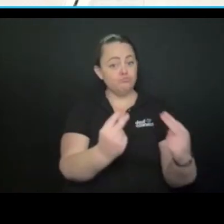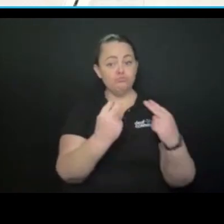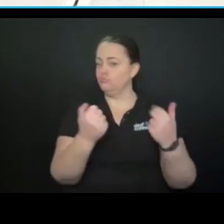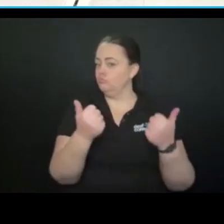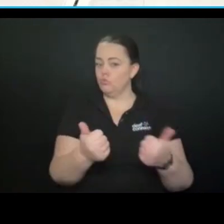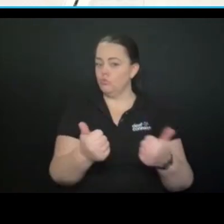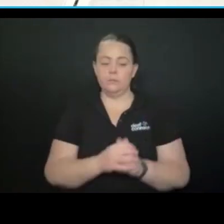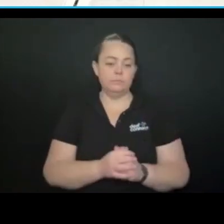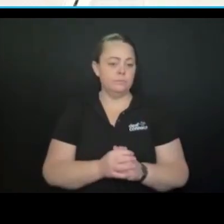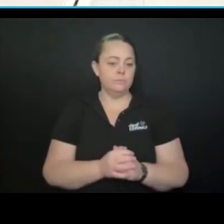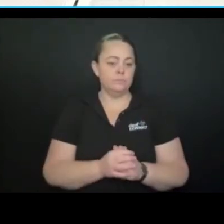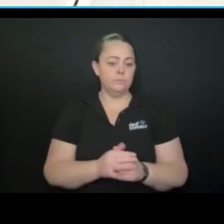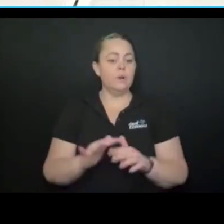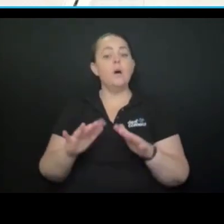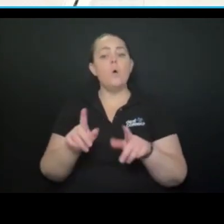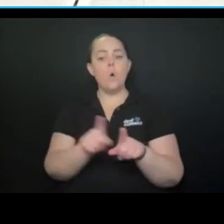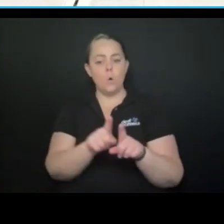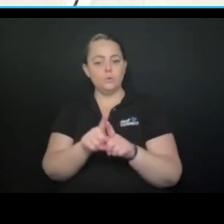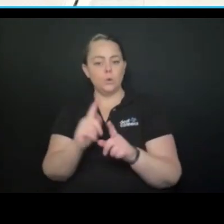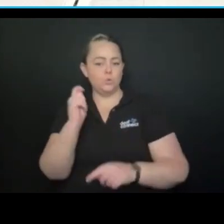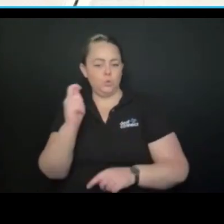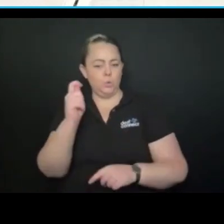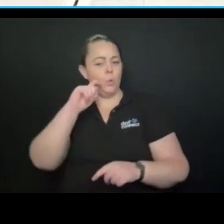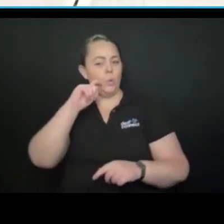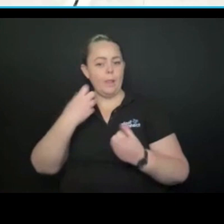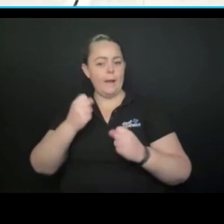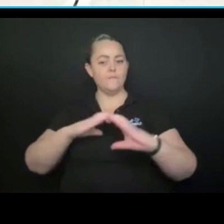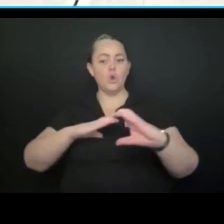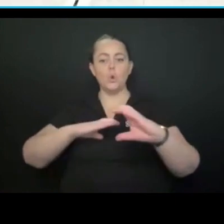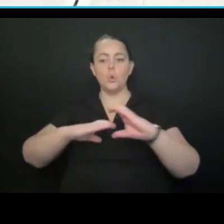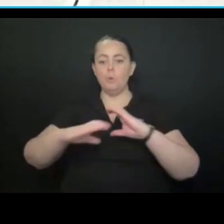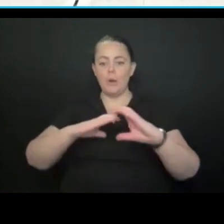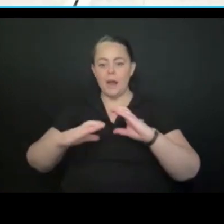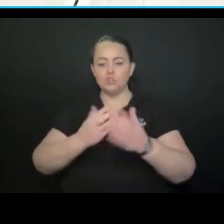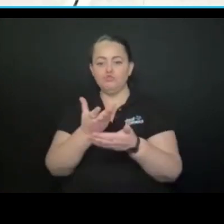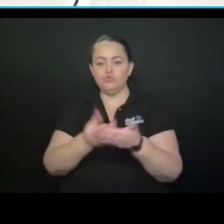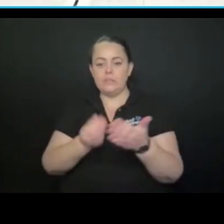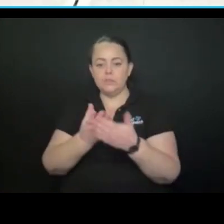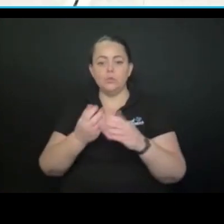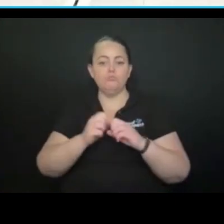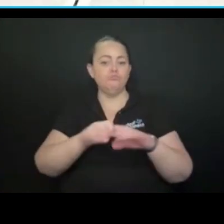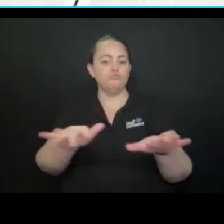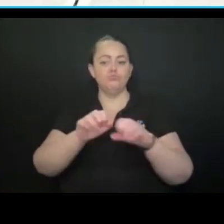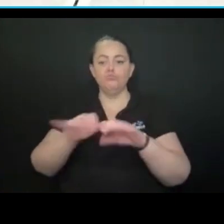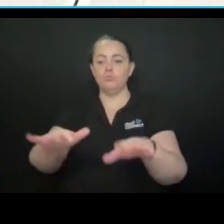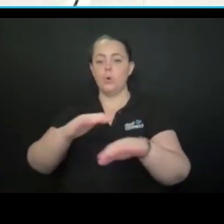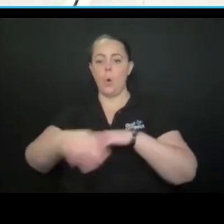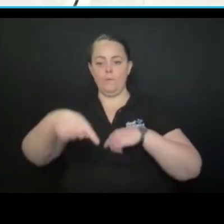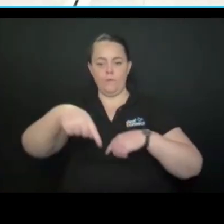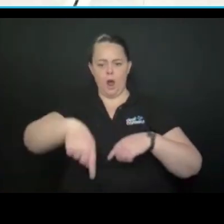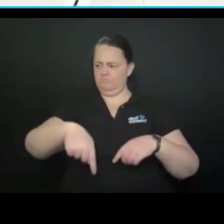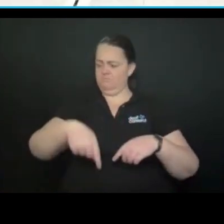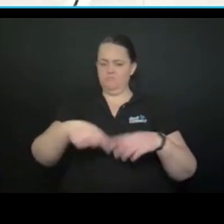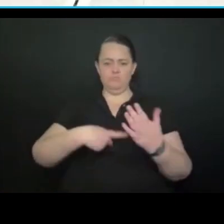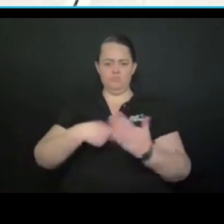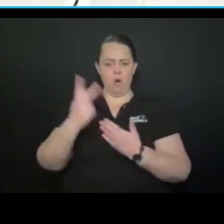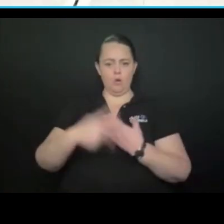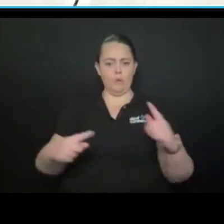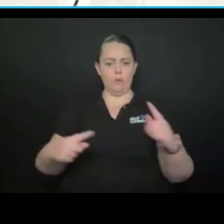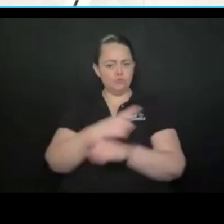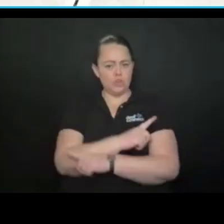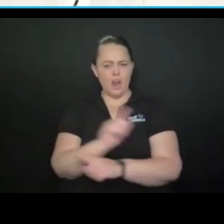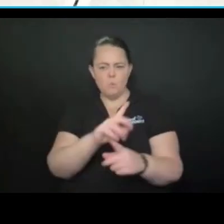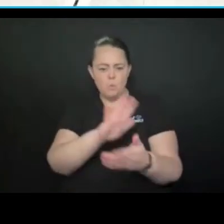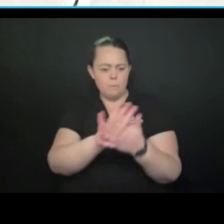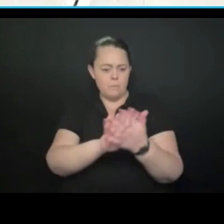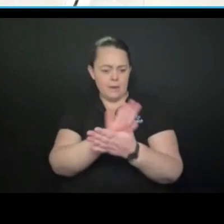and resources that will help you understand the changes to the QI program. So again, I want to encourage you to post your questions